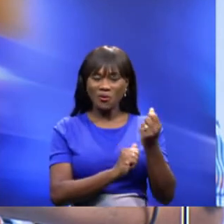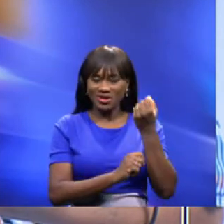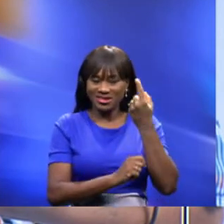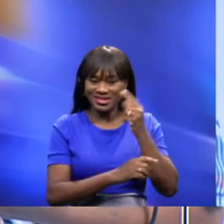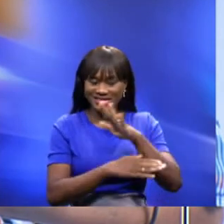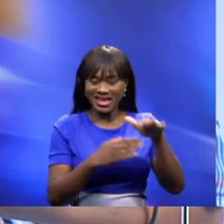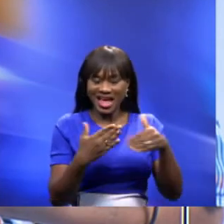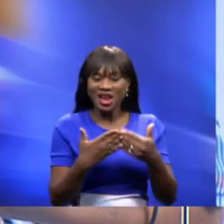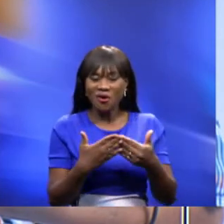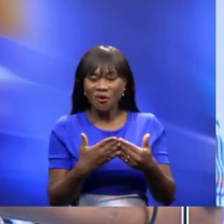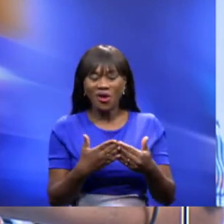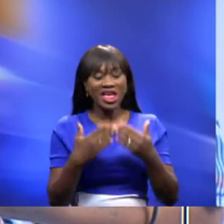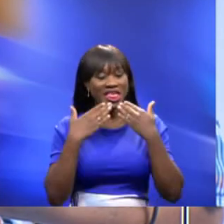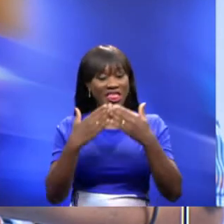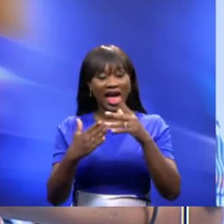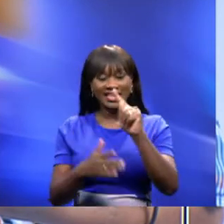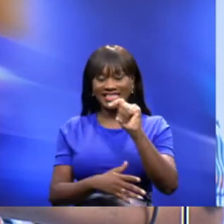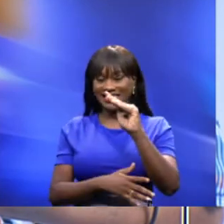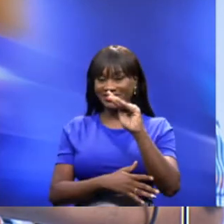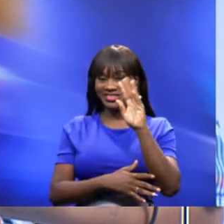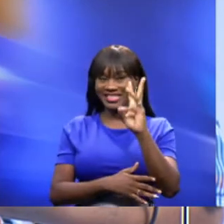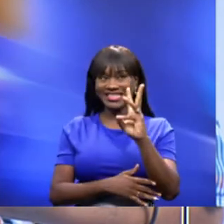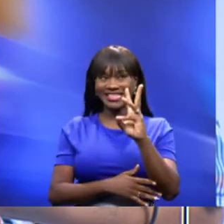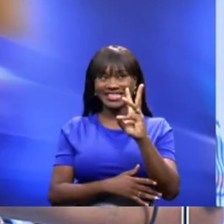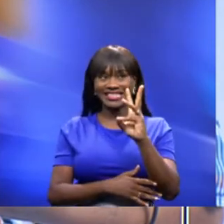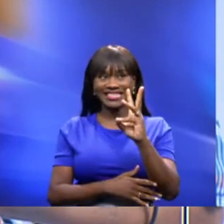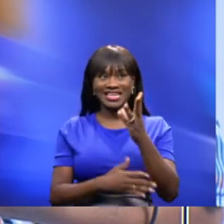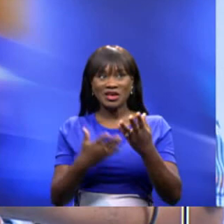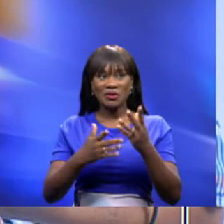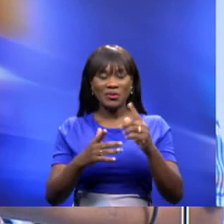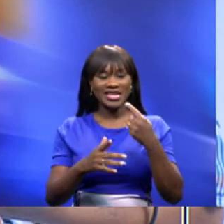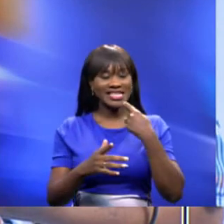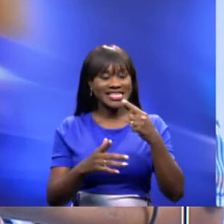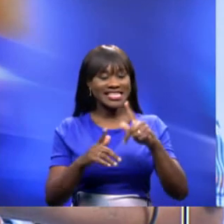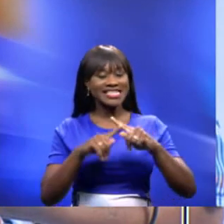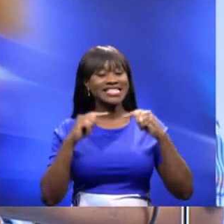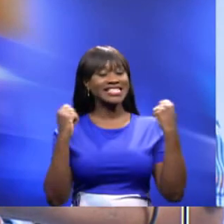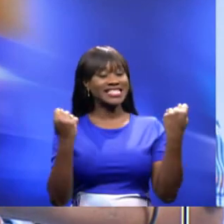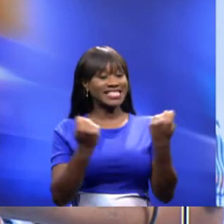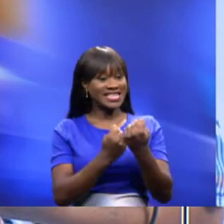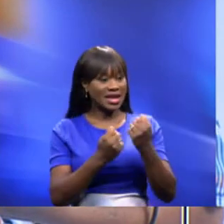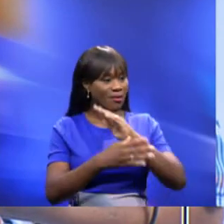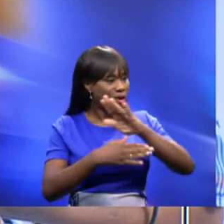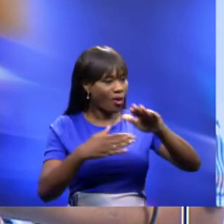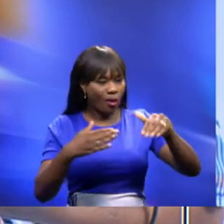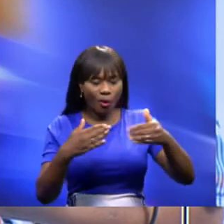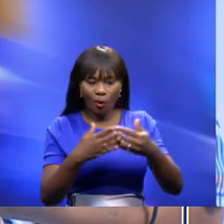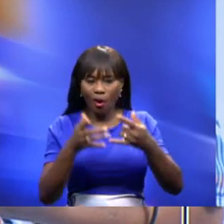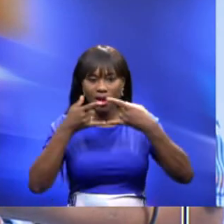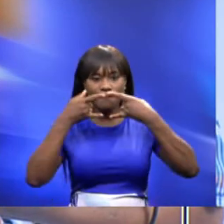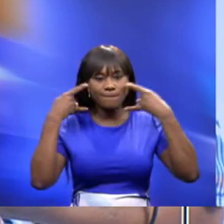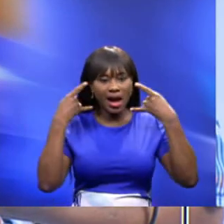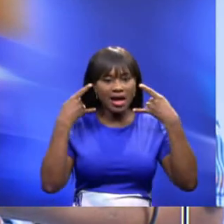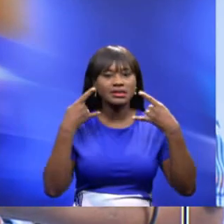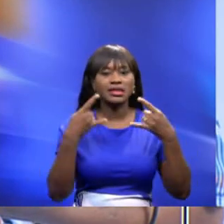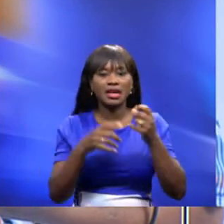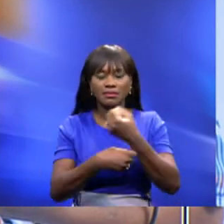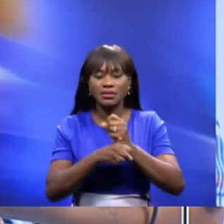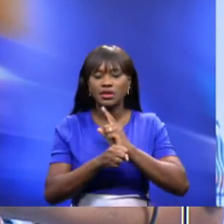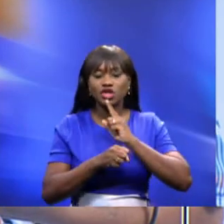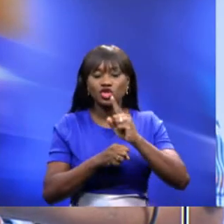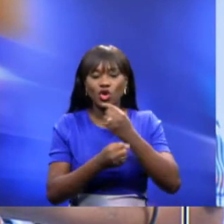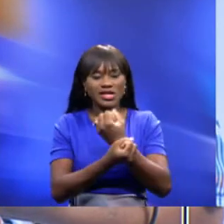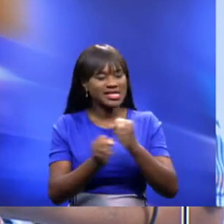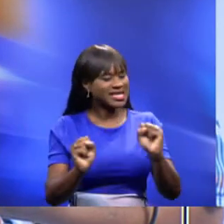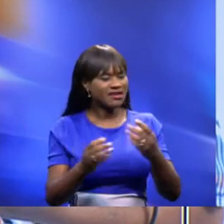at TV6. You may not see the team behind the cameras, but they're all masked up and keeping us safe, and we thank